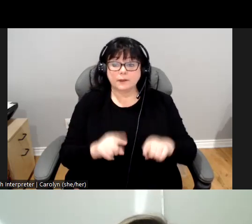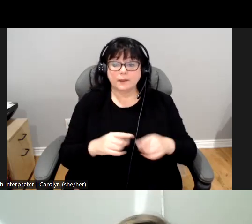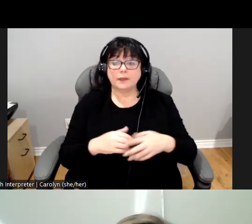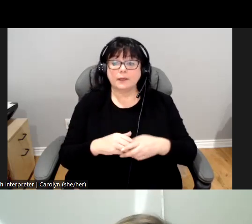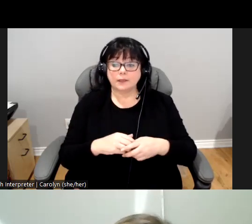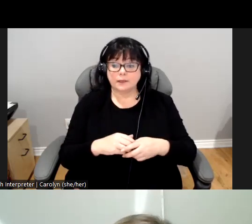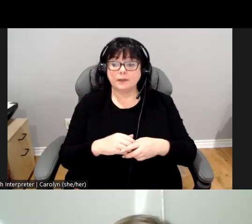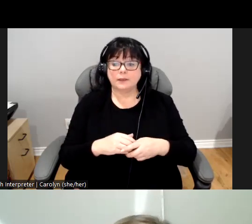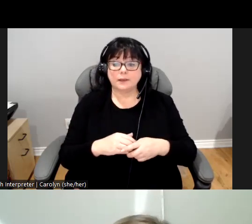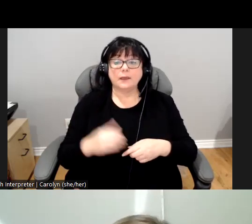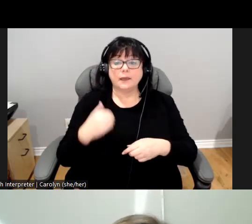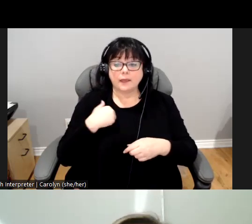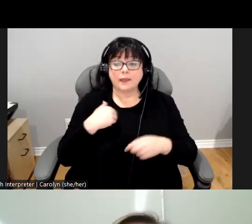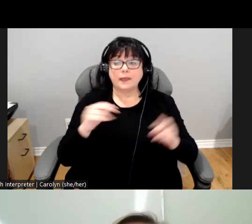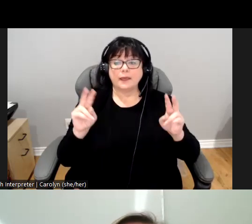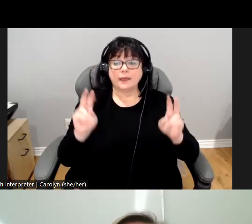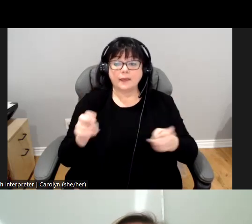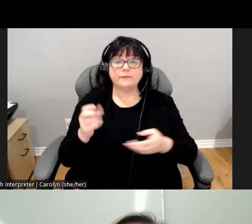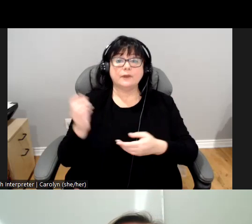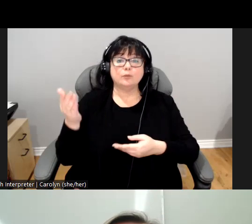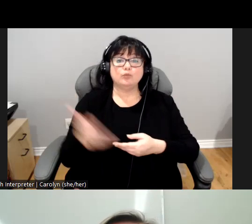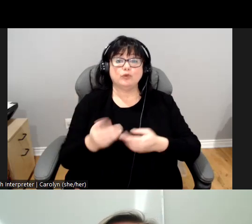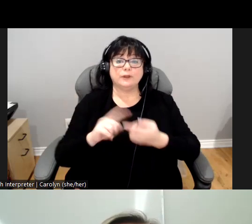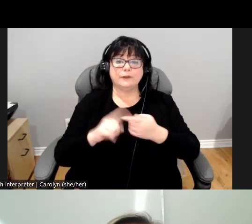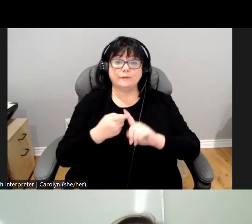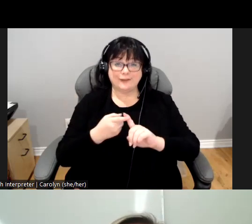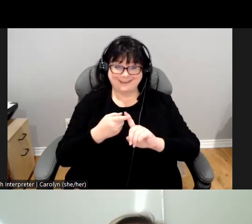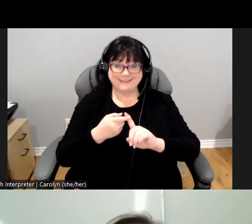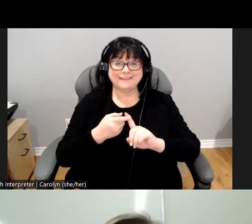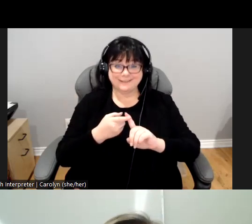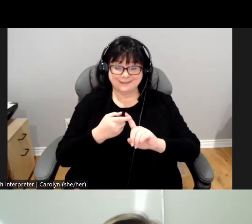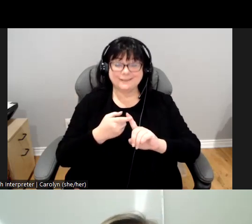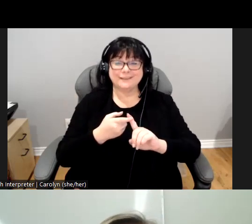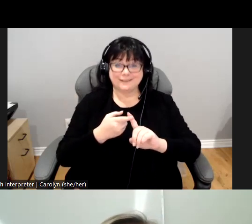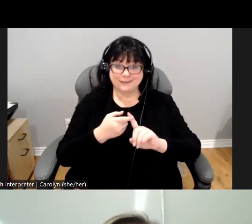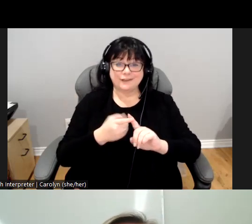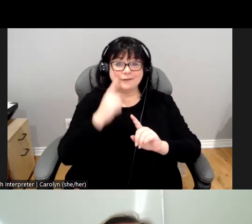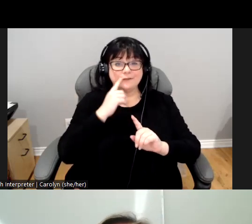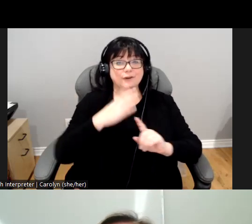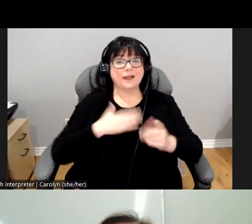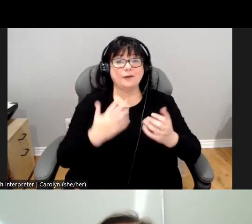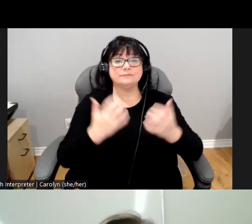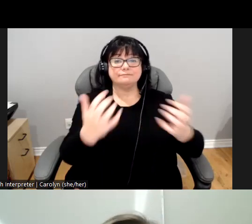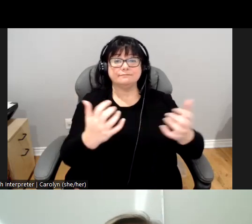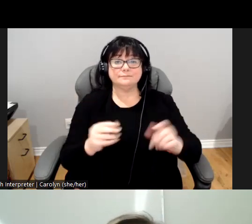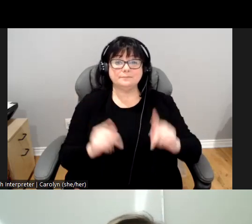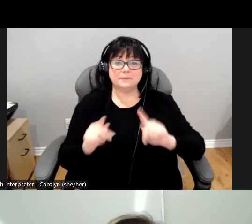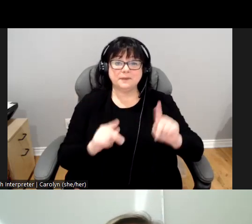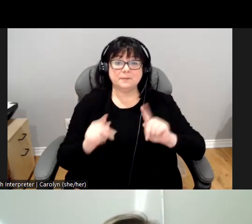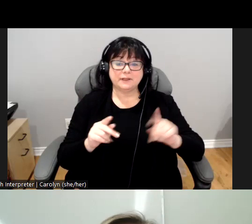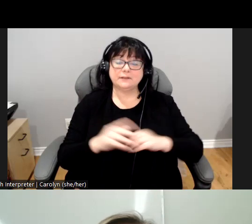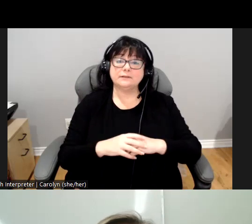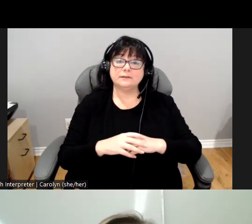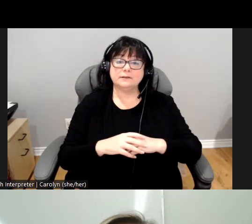bring a friend target audience. And that's not something that we actively encourage or market. It's just something